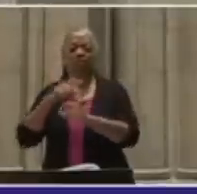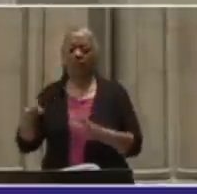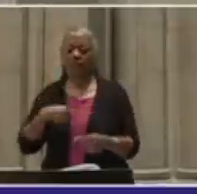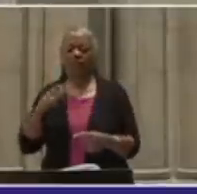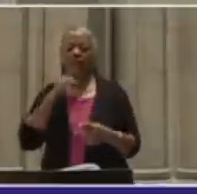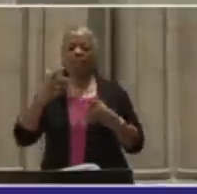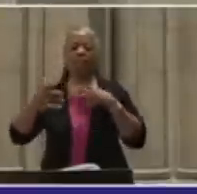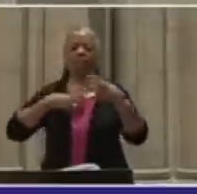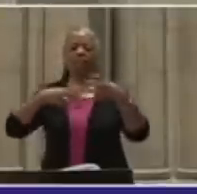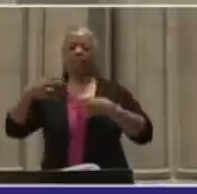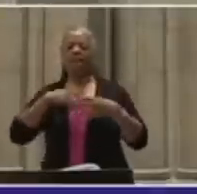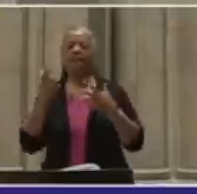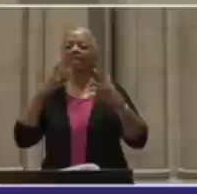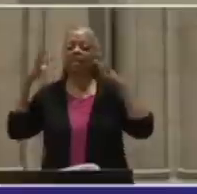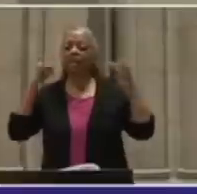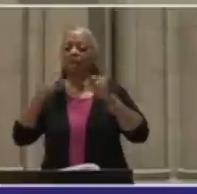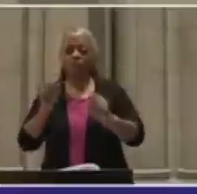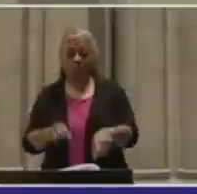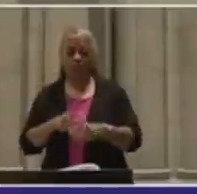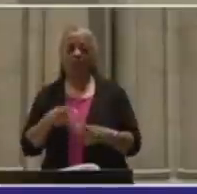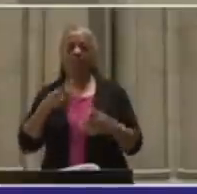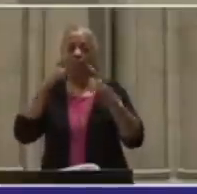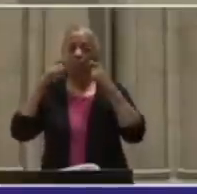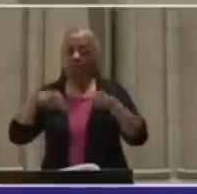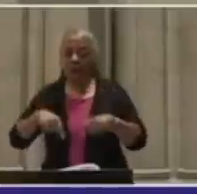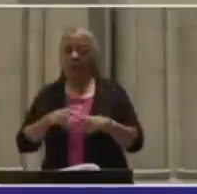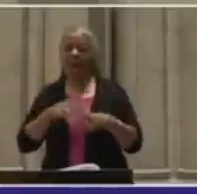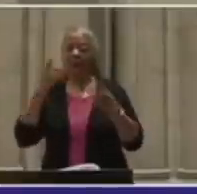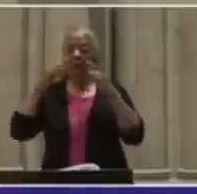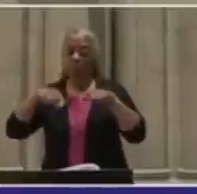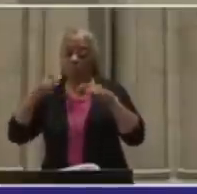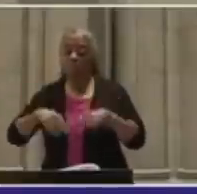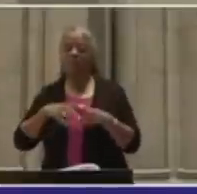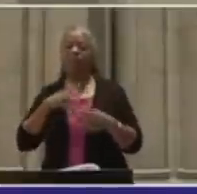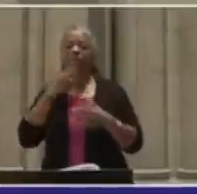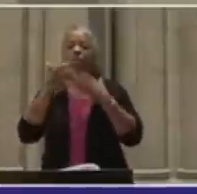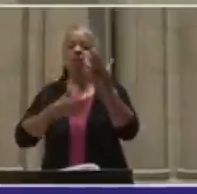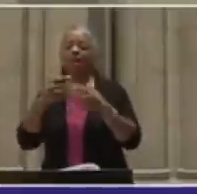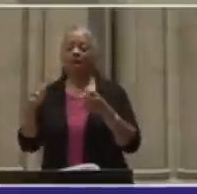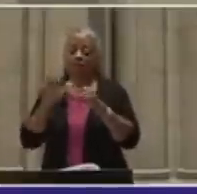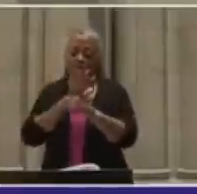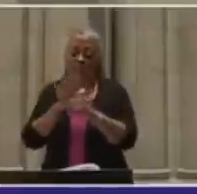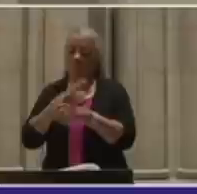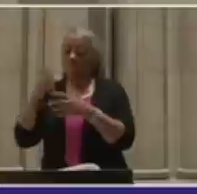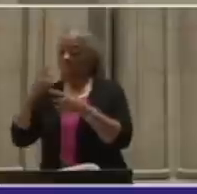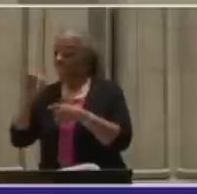as loud as you can. Cry, weep, and wail. Fill the malls and the shops with the cries of